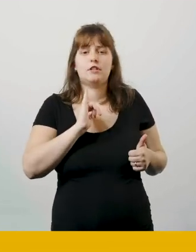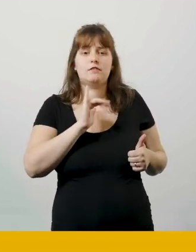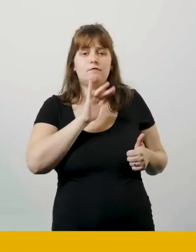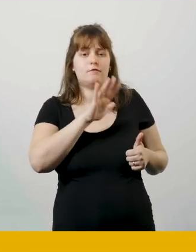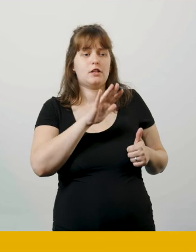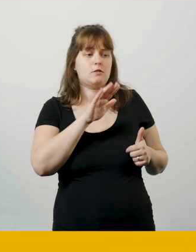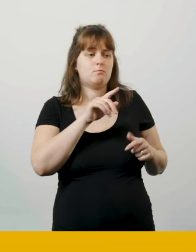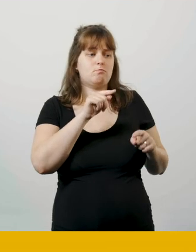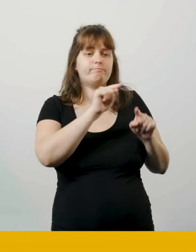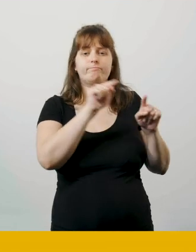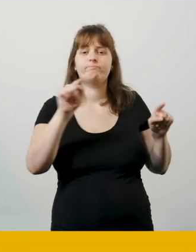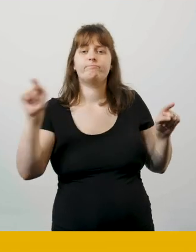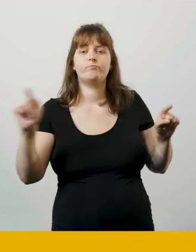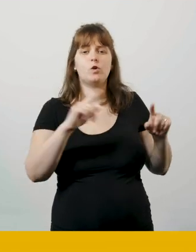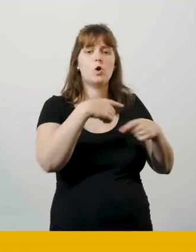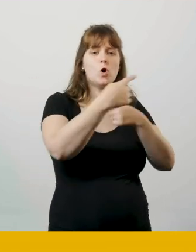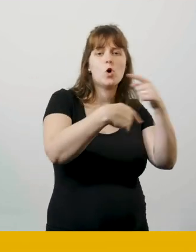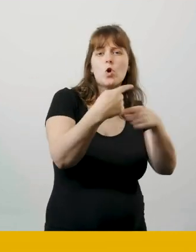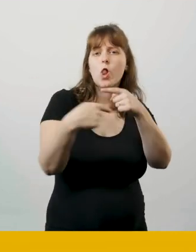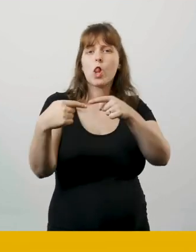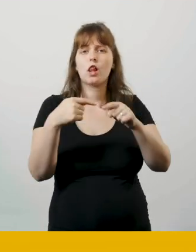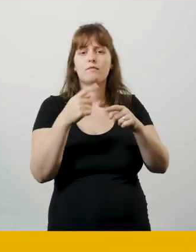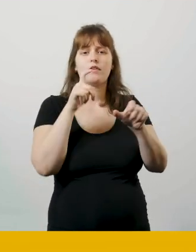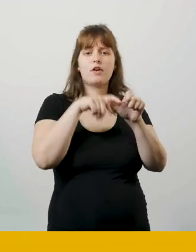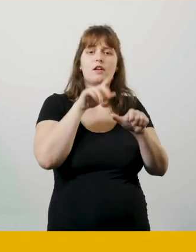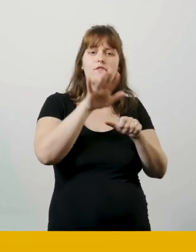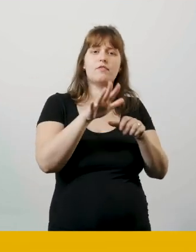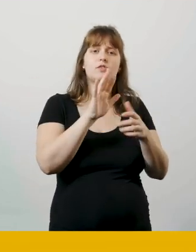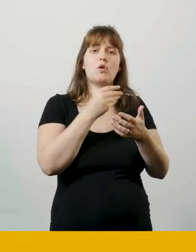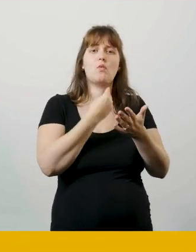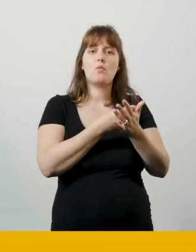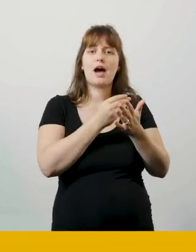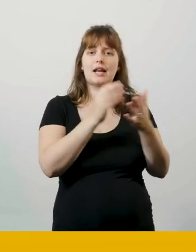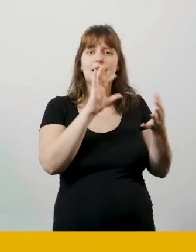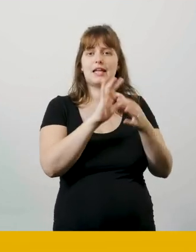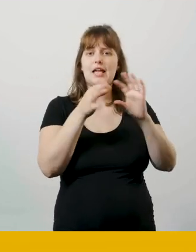a different role according to the phase